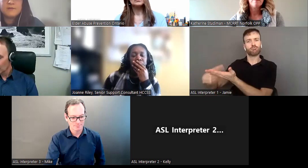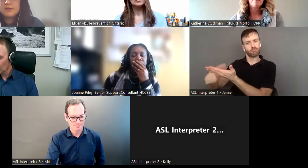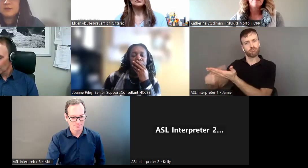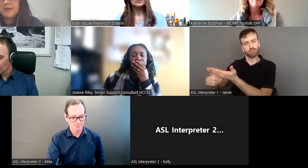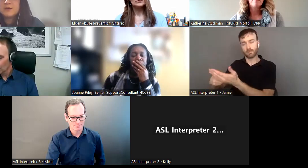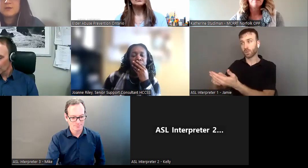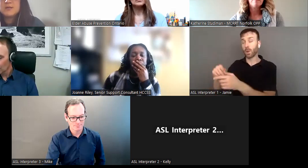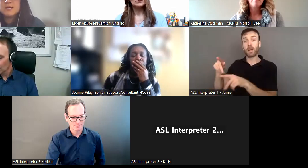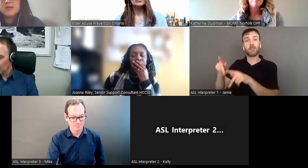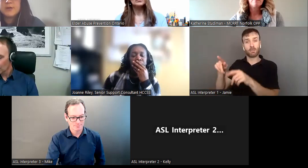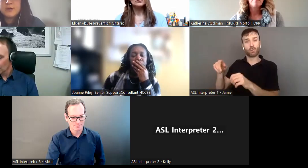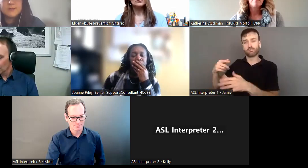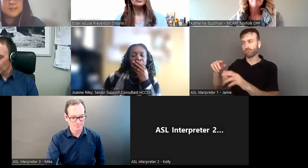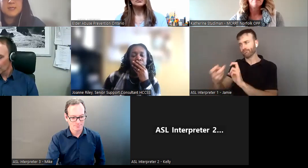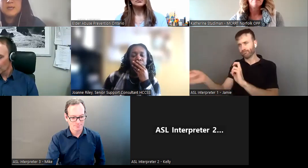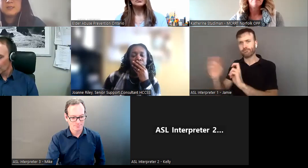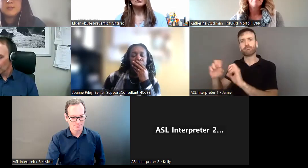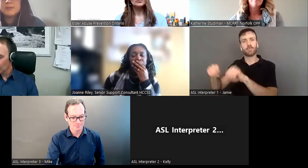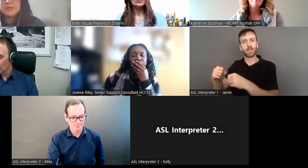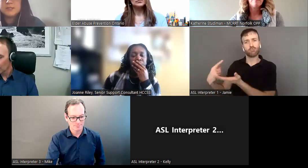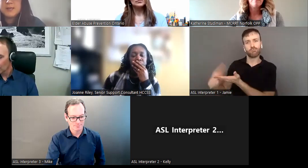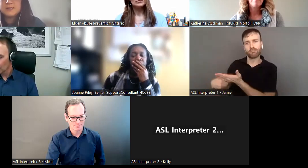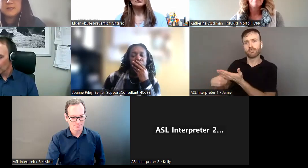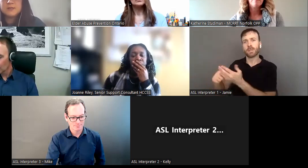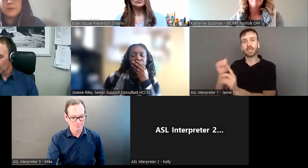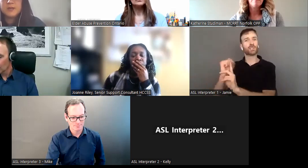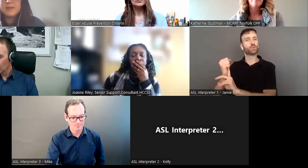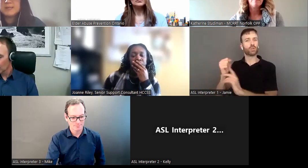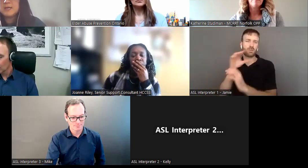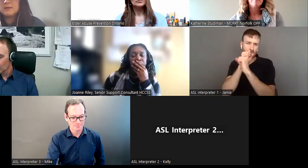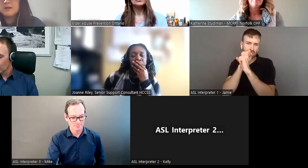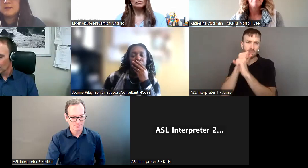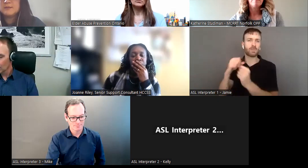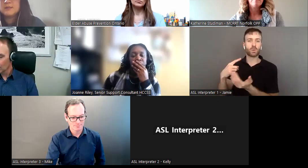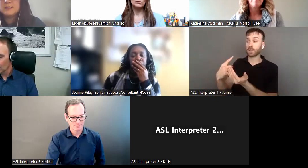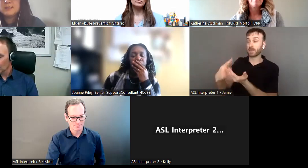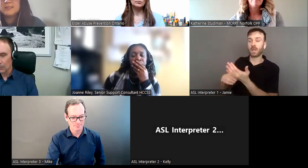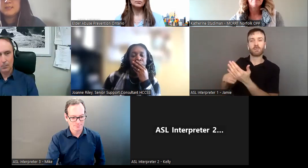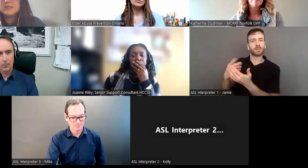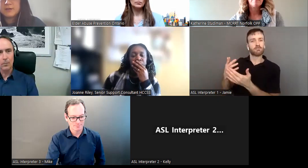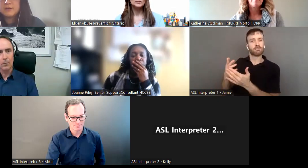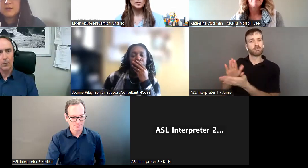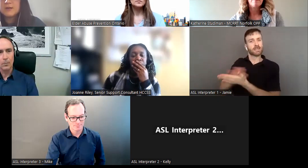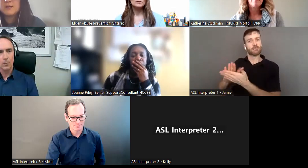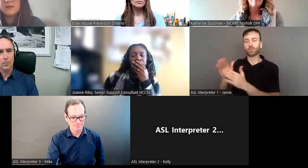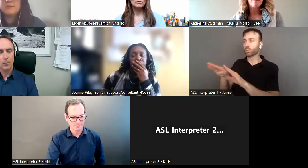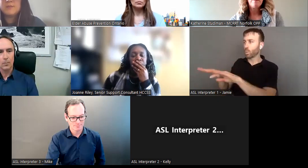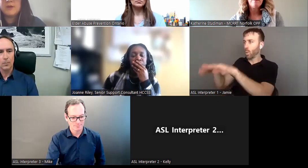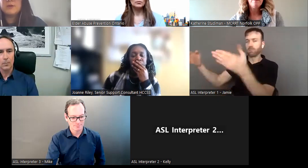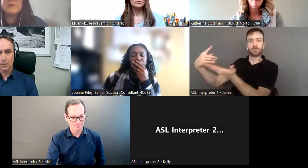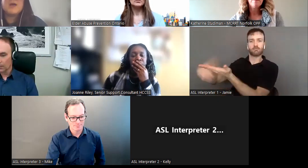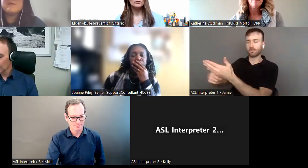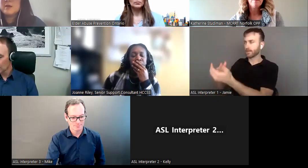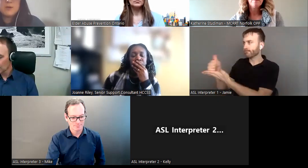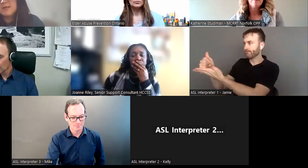in a confidential manner, anonymously. Sometimes it's just that it's opening up that dialogue to assist each other